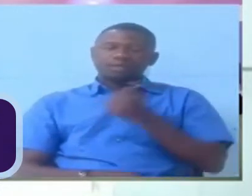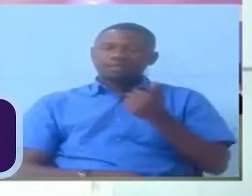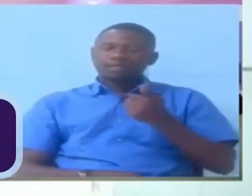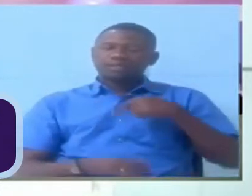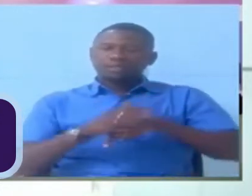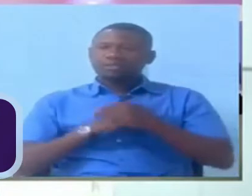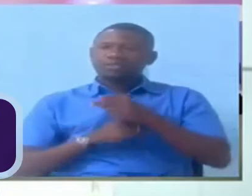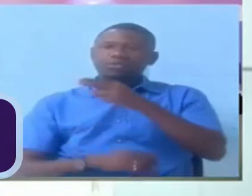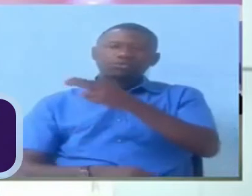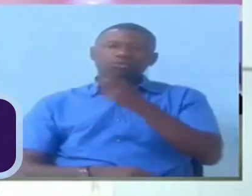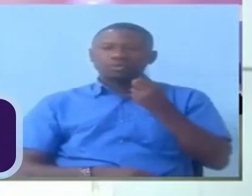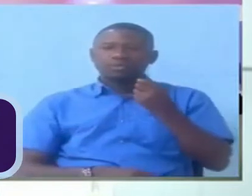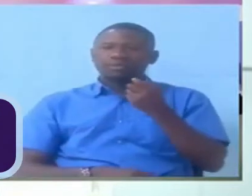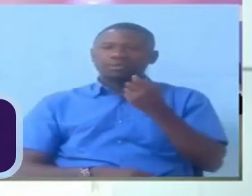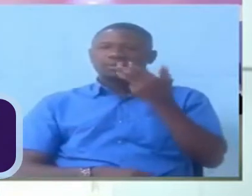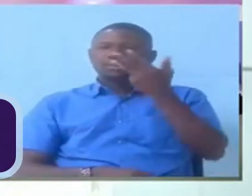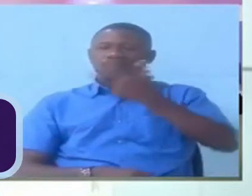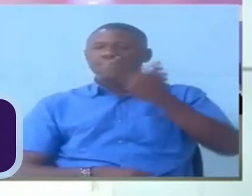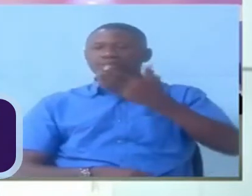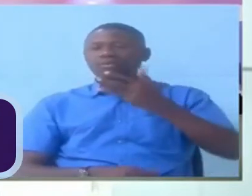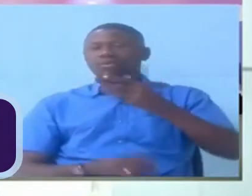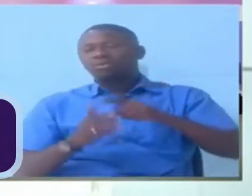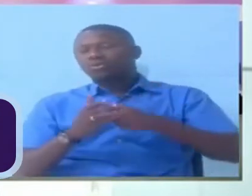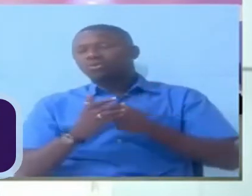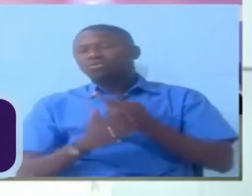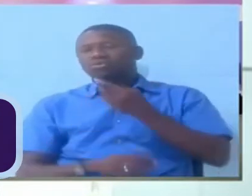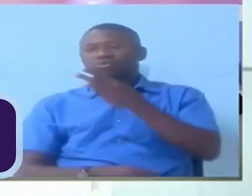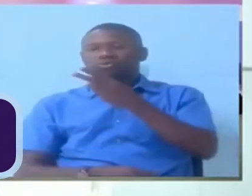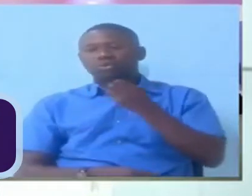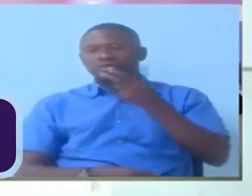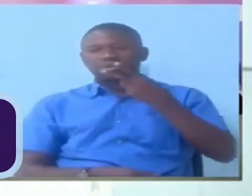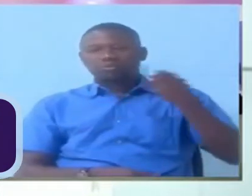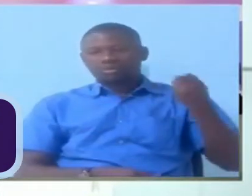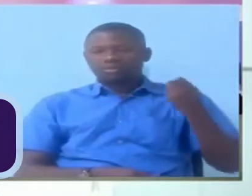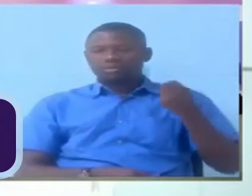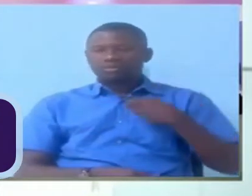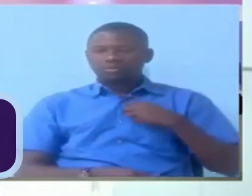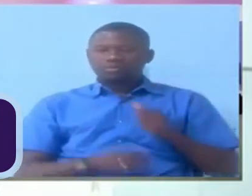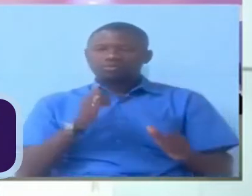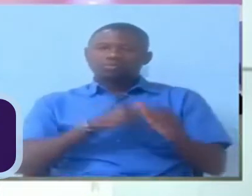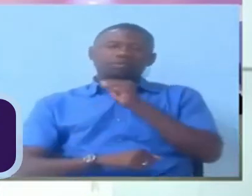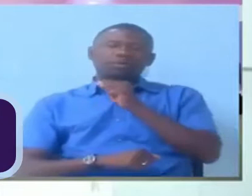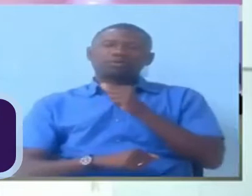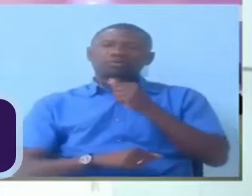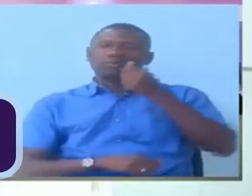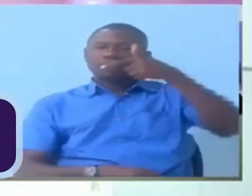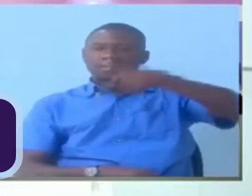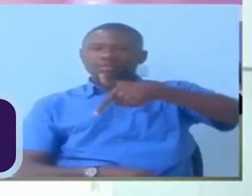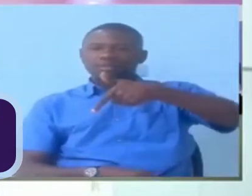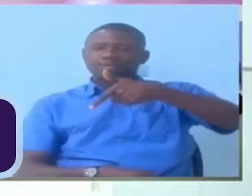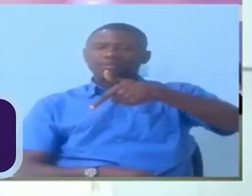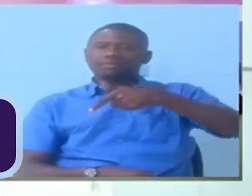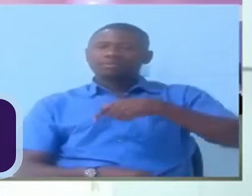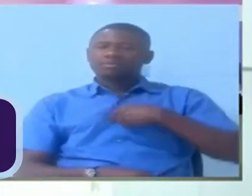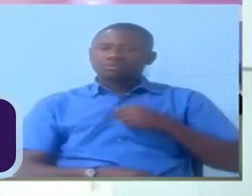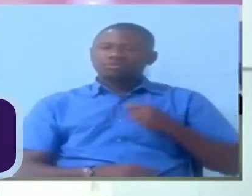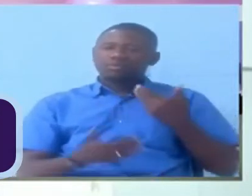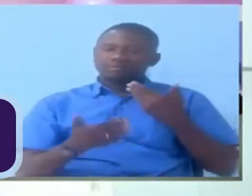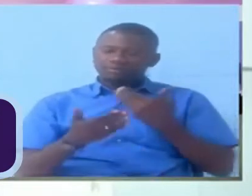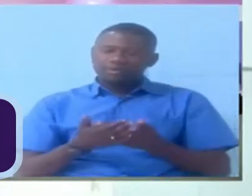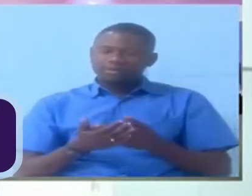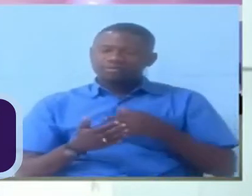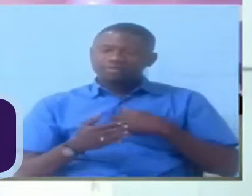our officers with the officers of the Senegalese army? For in dollar soldier mall jang ise la no la ning Senegal la soldier mall nana tay londo la karola